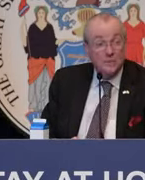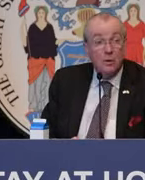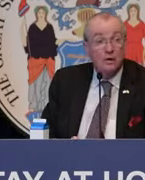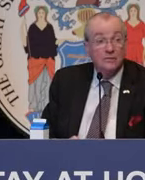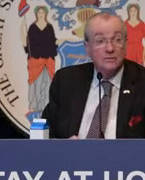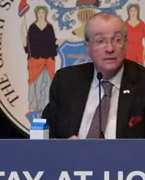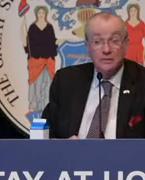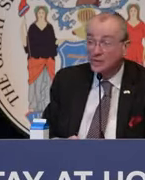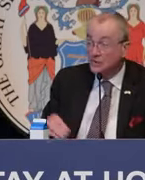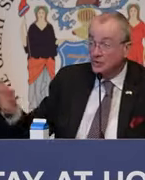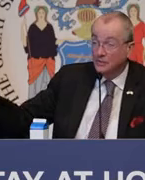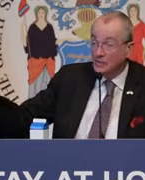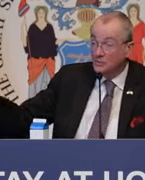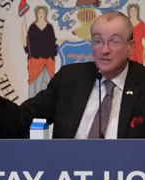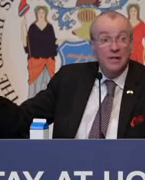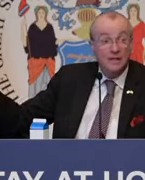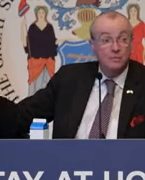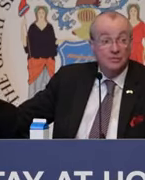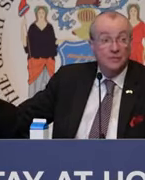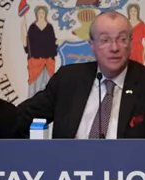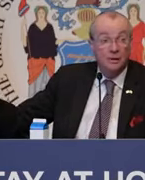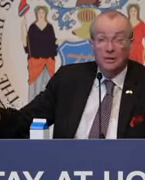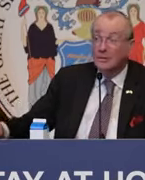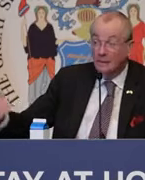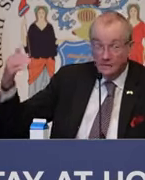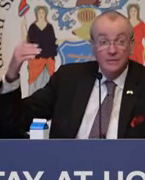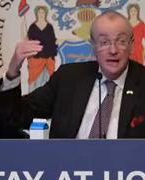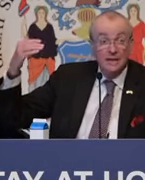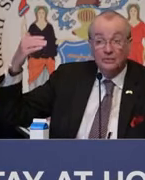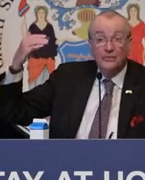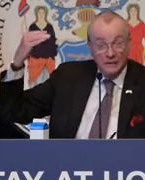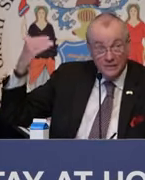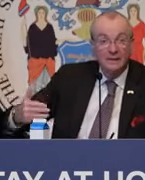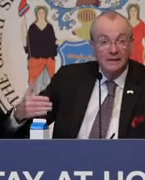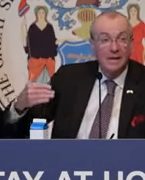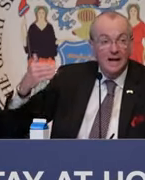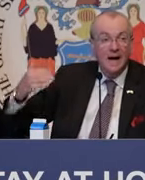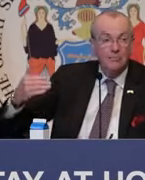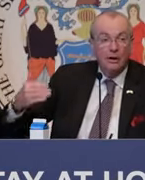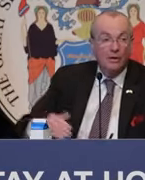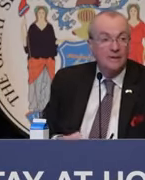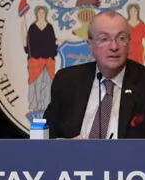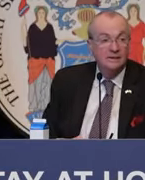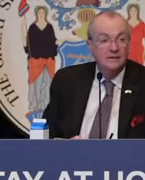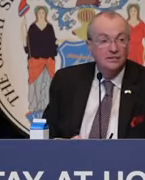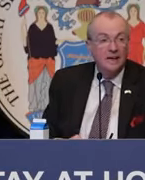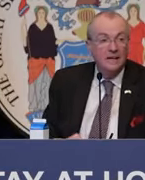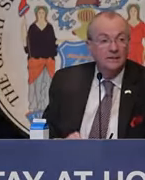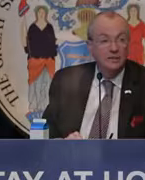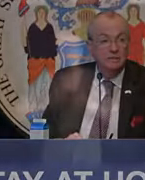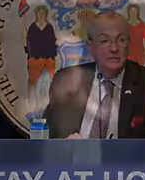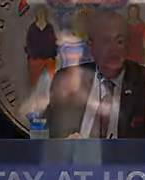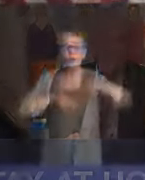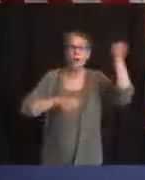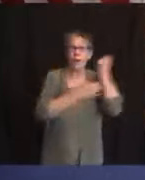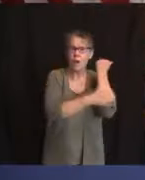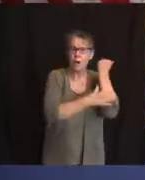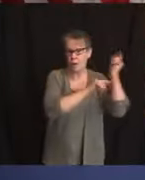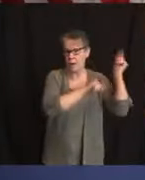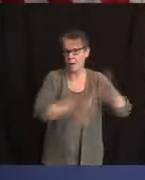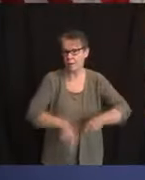workers, that's part of, Judy's going to speak to that explicitly tomorrow. That is in a high priority setting in terms of the